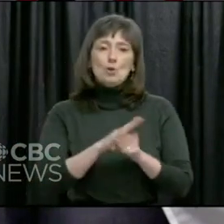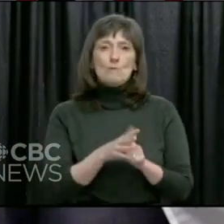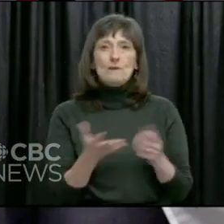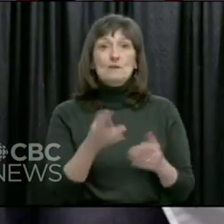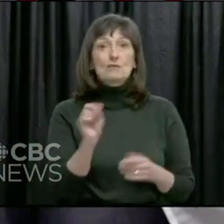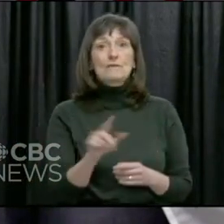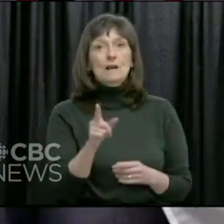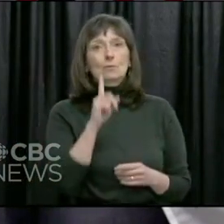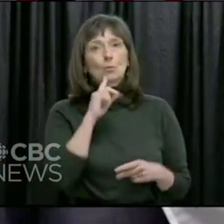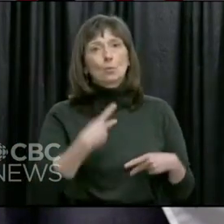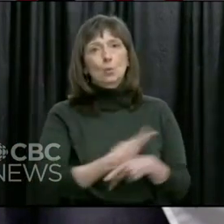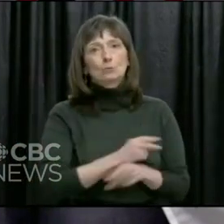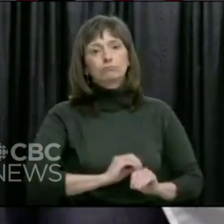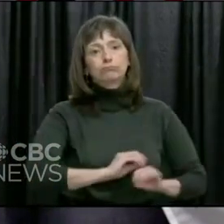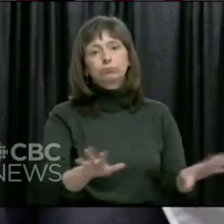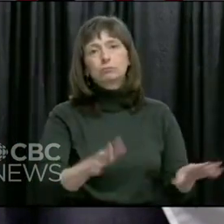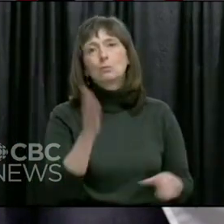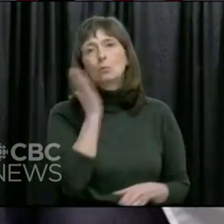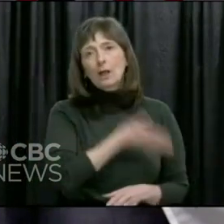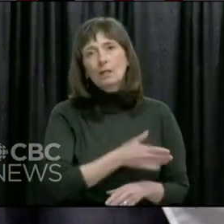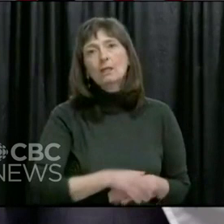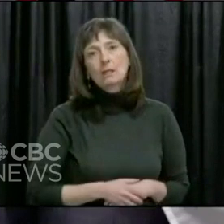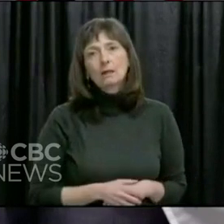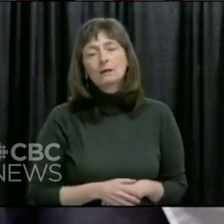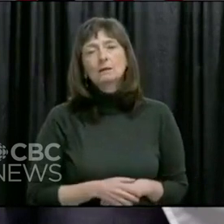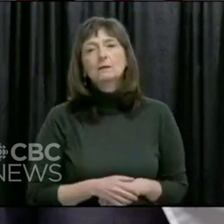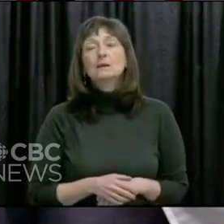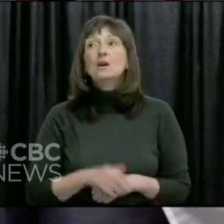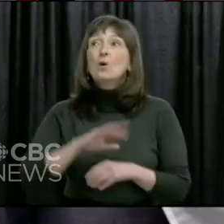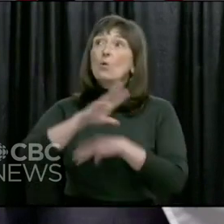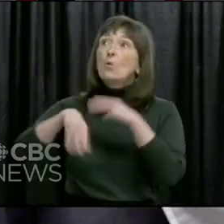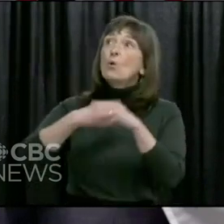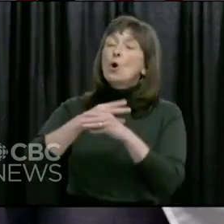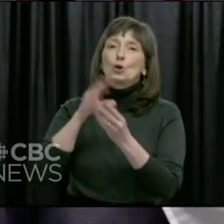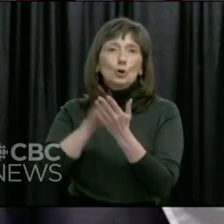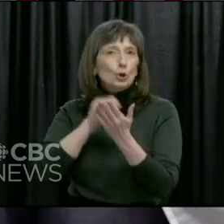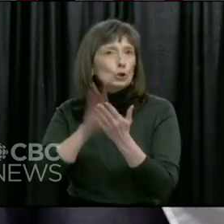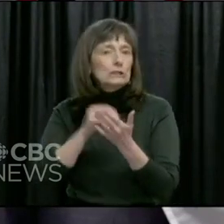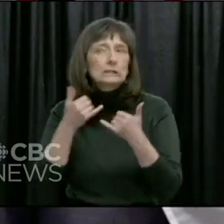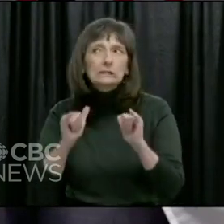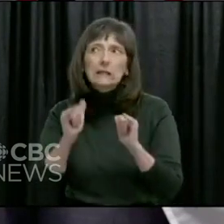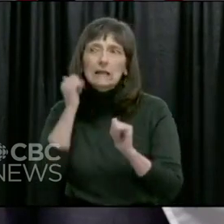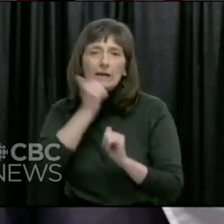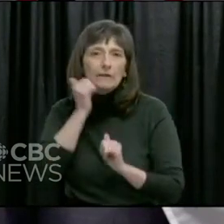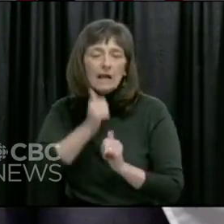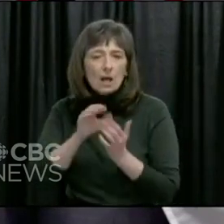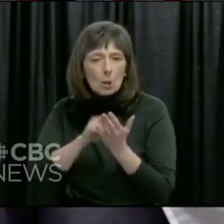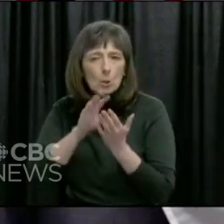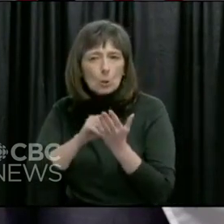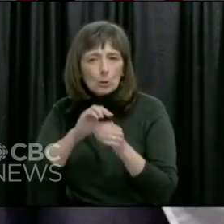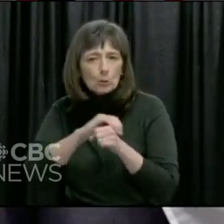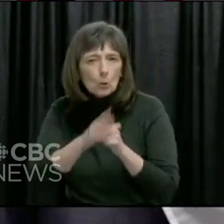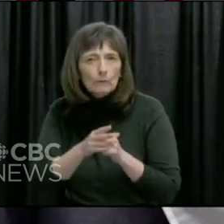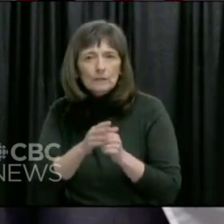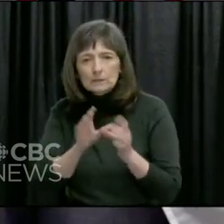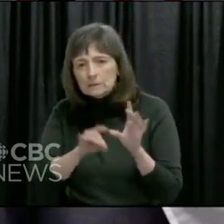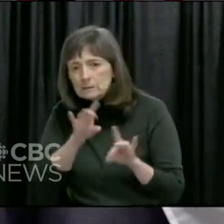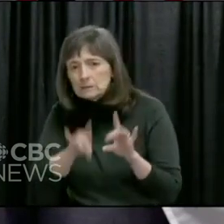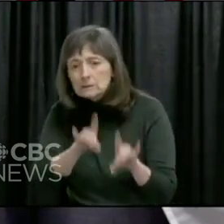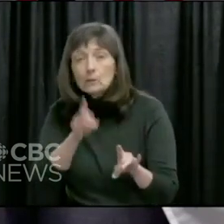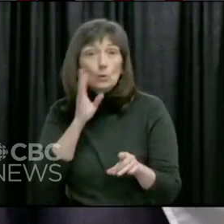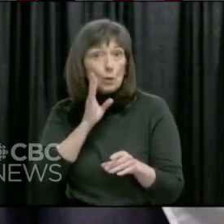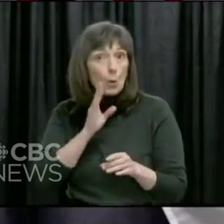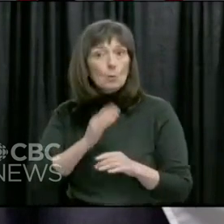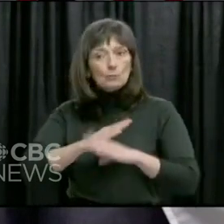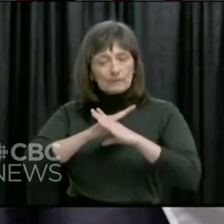province. Globally, there is still much to learn about COVID-19, but every day we are learning more and we know how to prevent this infection and slow its